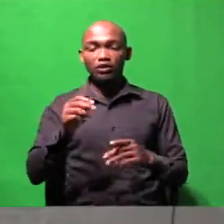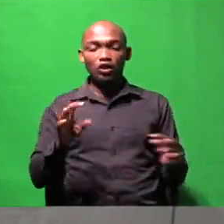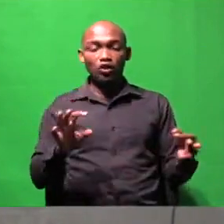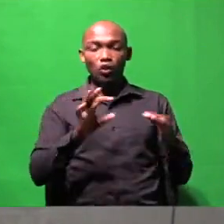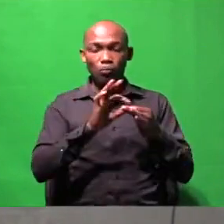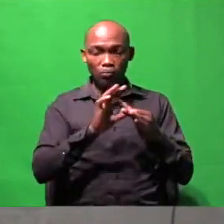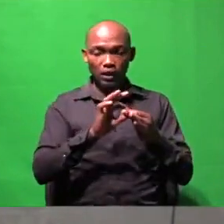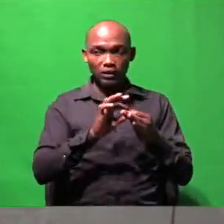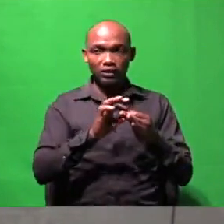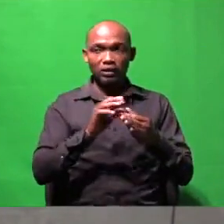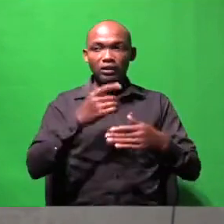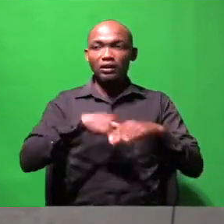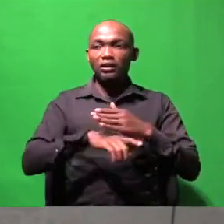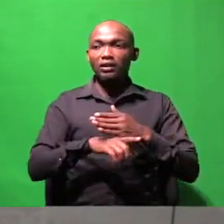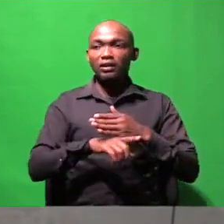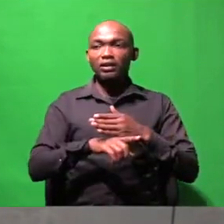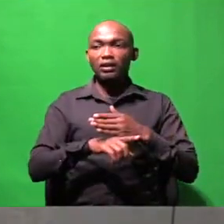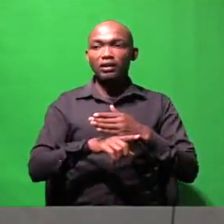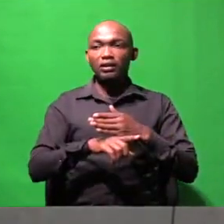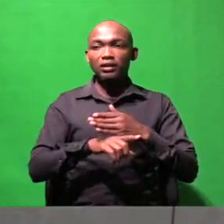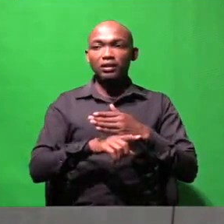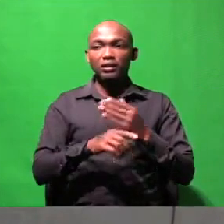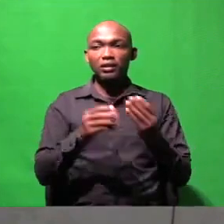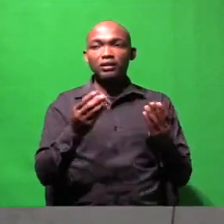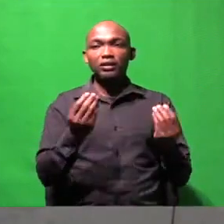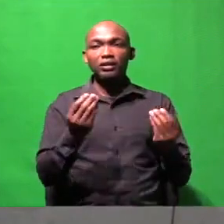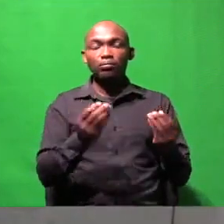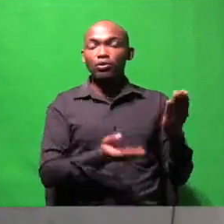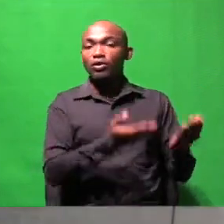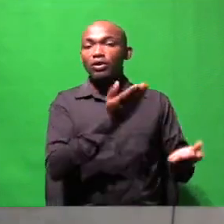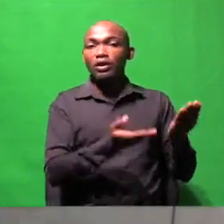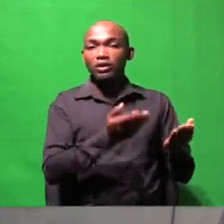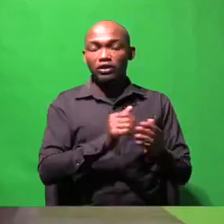after Dalton theory, there are different scientists